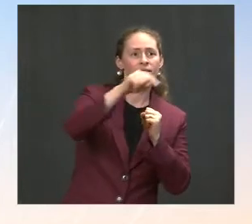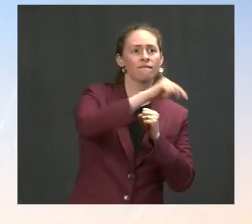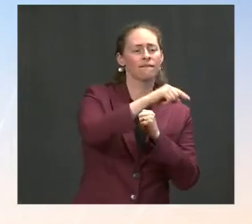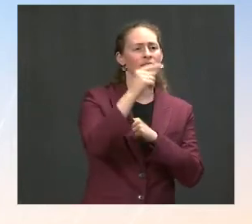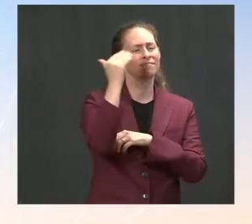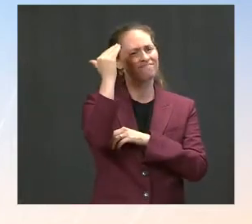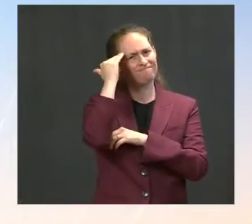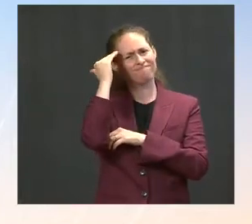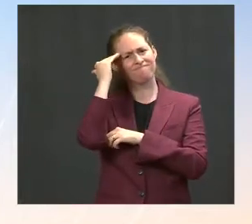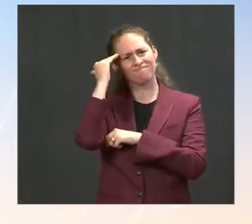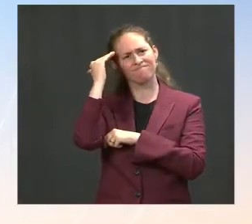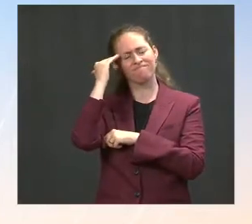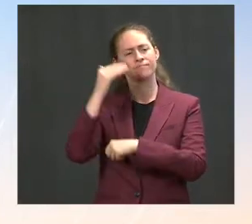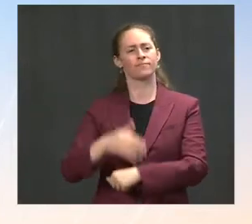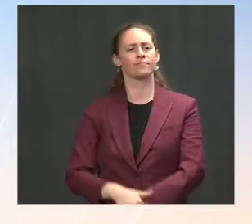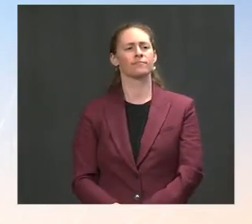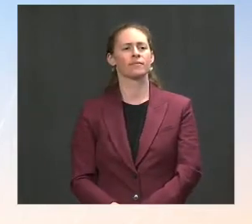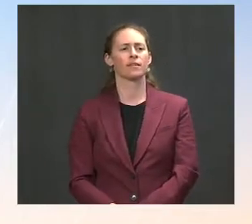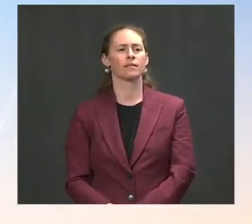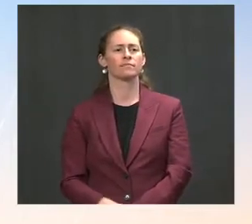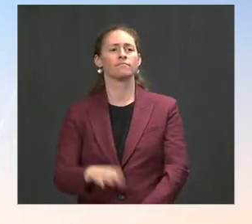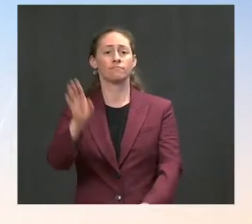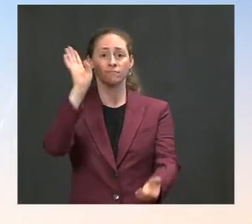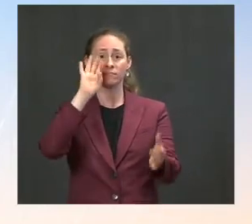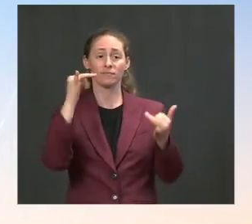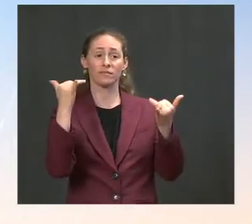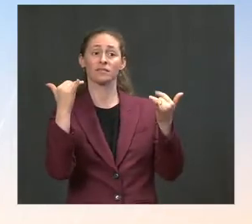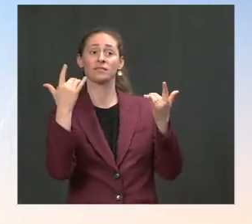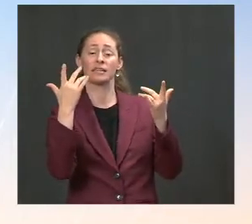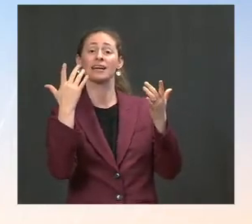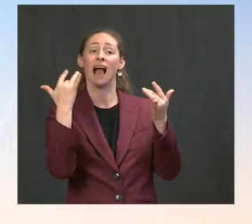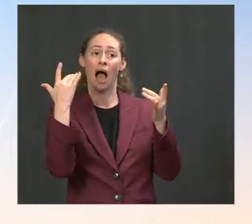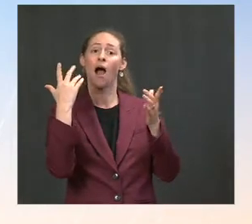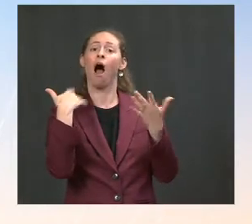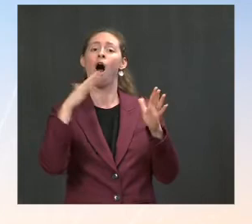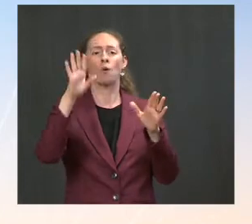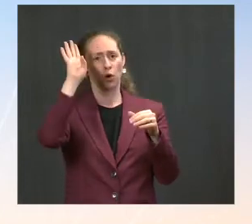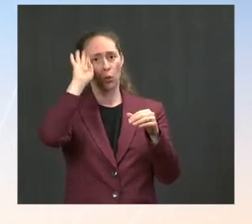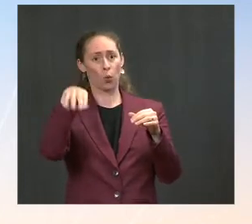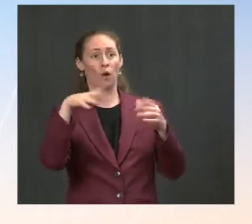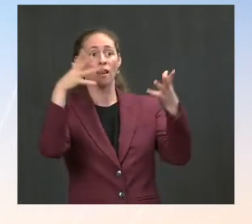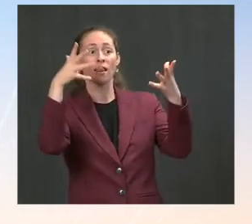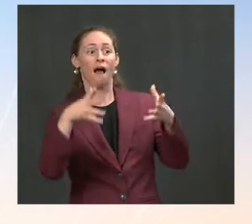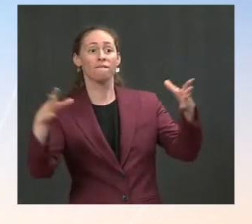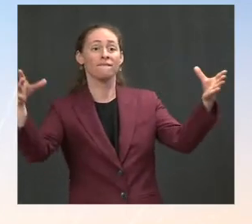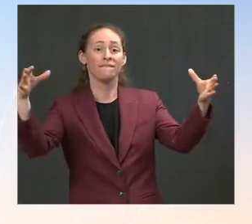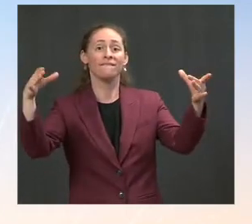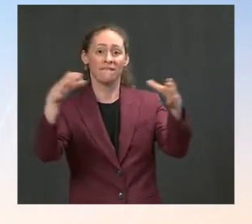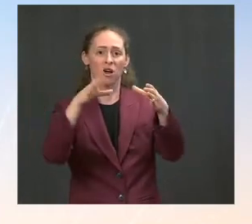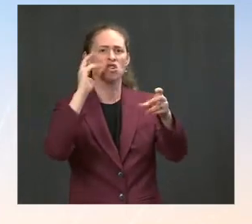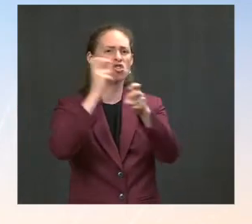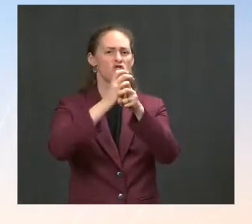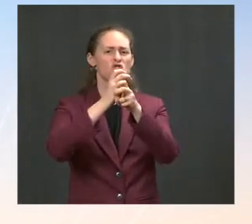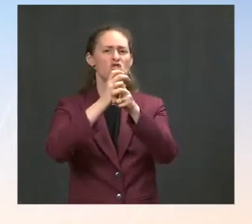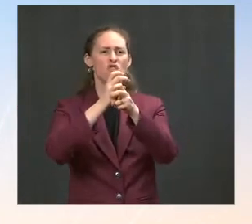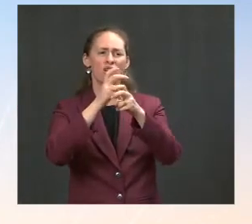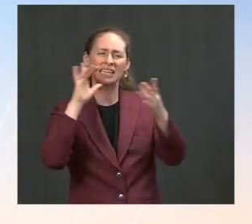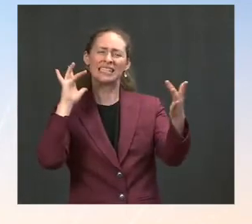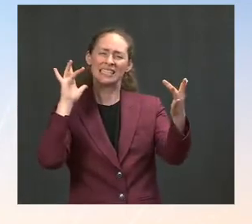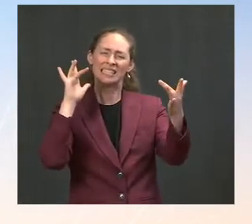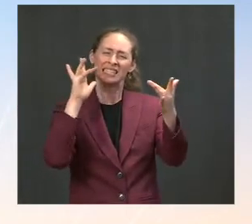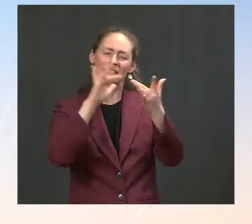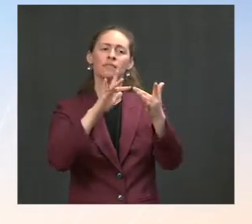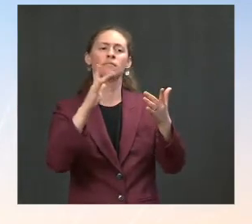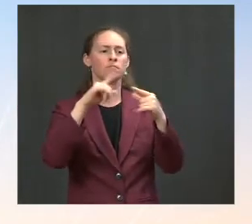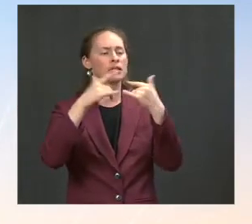people got vaccinated. That's the stage we're in now. But we also believe that there is still opportunity through a range of approaches